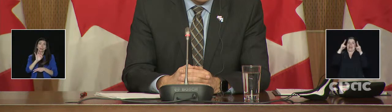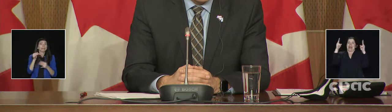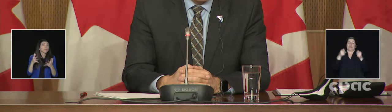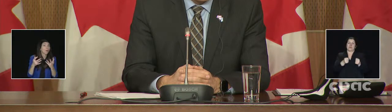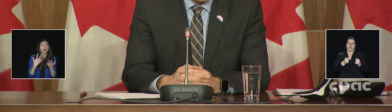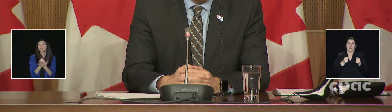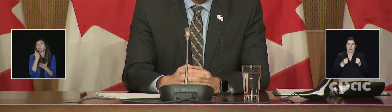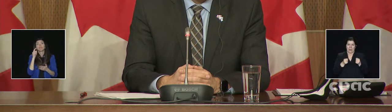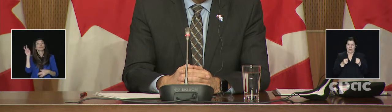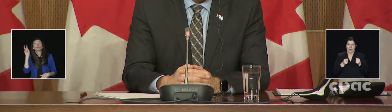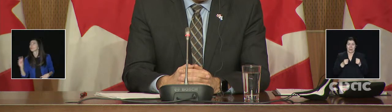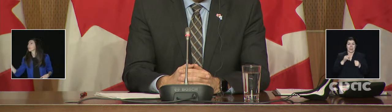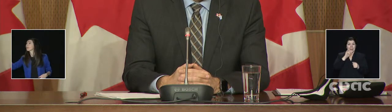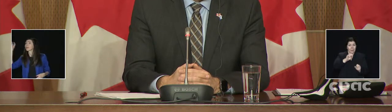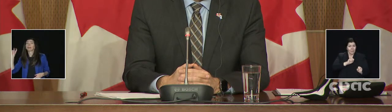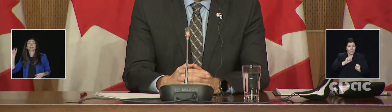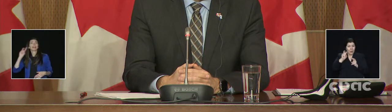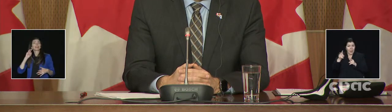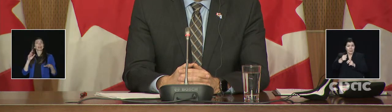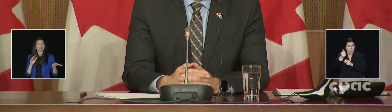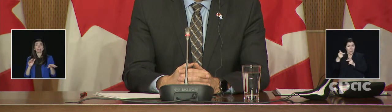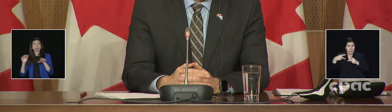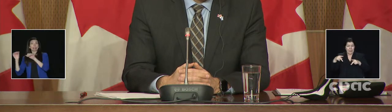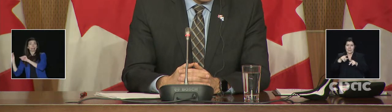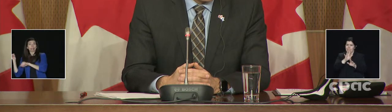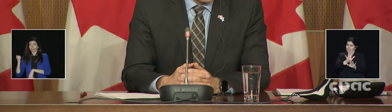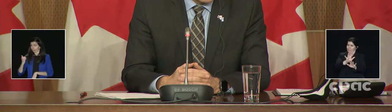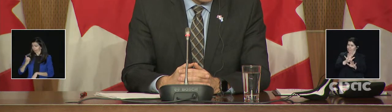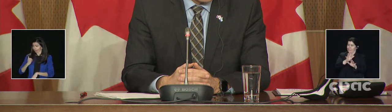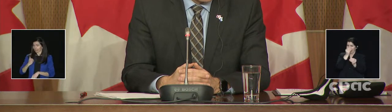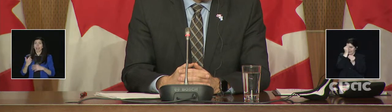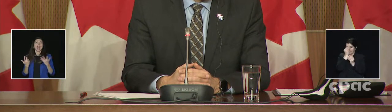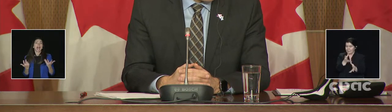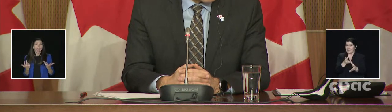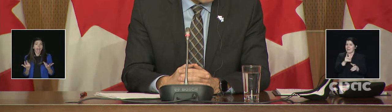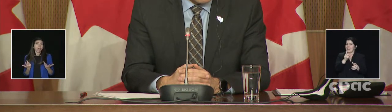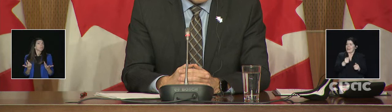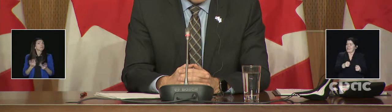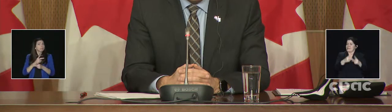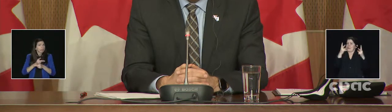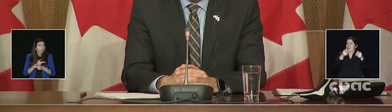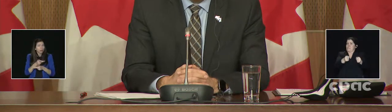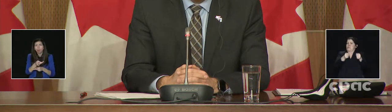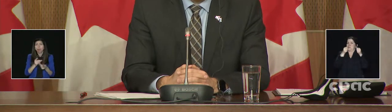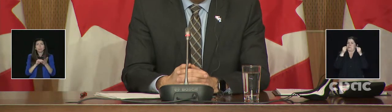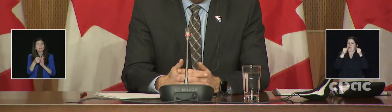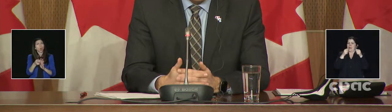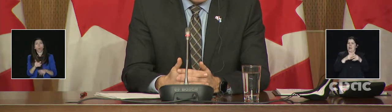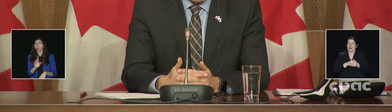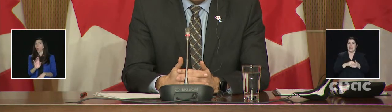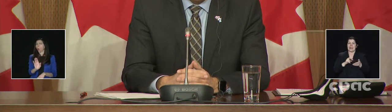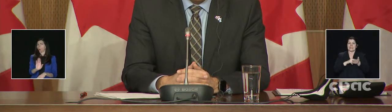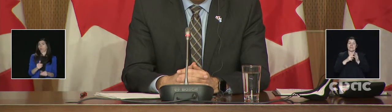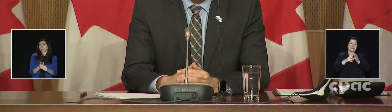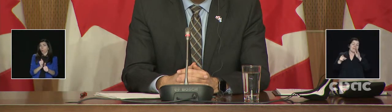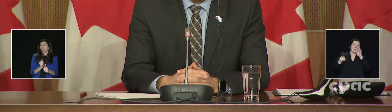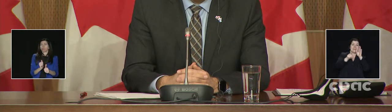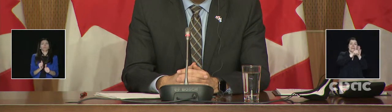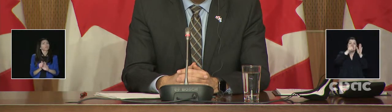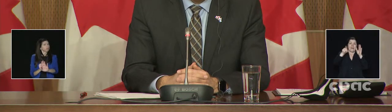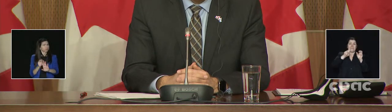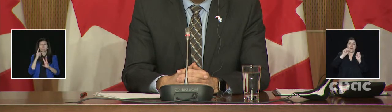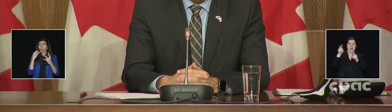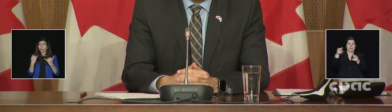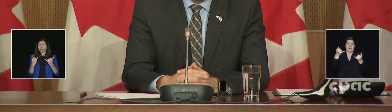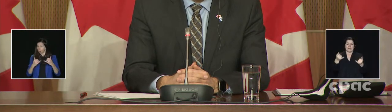Canada. We're not currently advising Canadians not to travel. That could come, and if